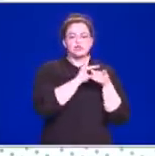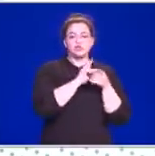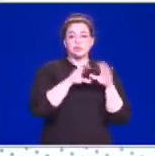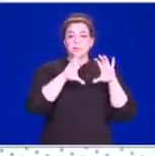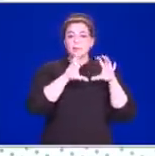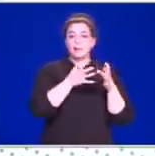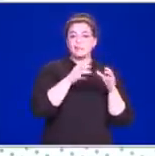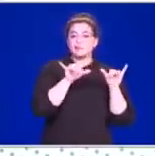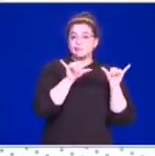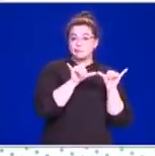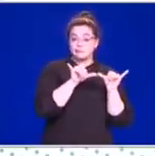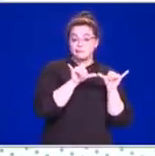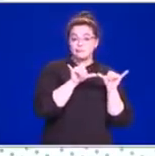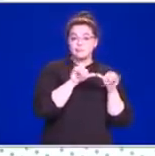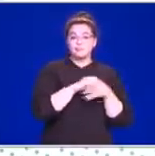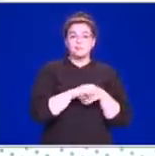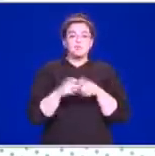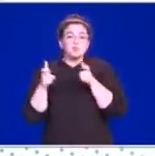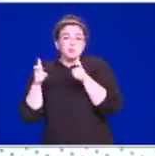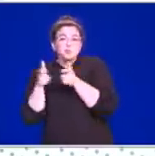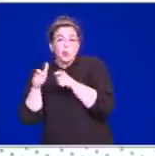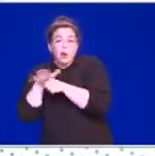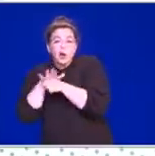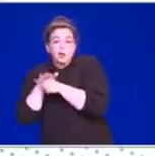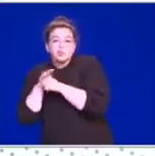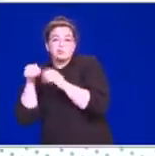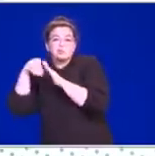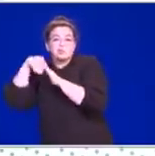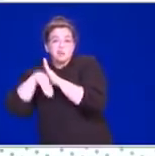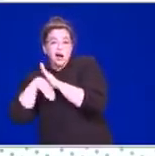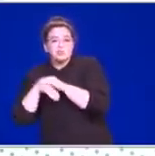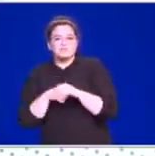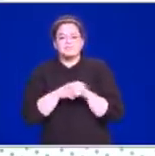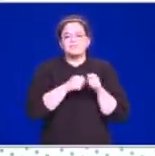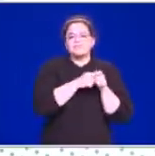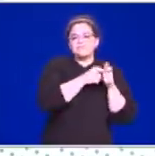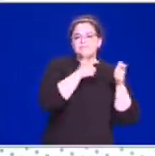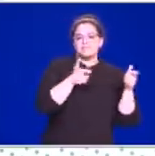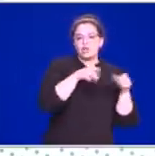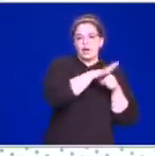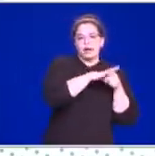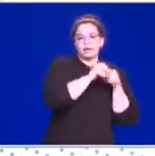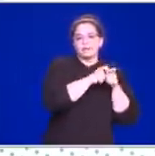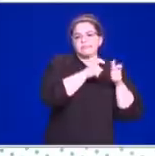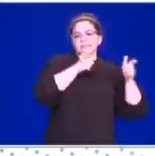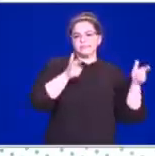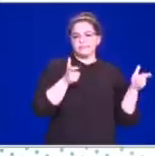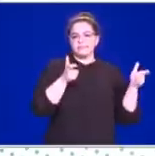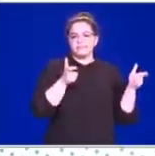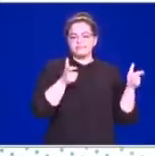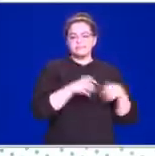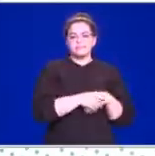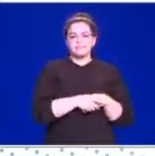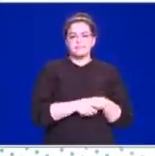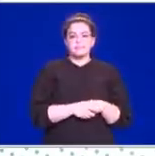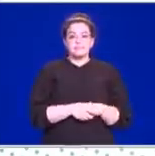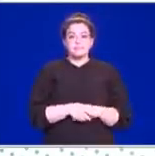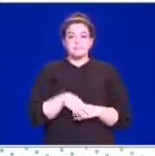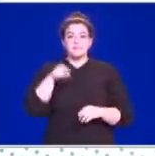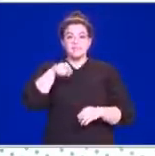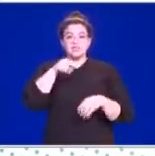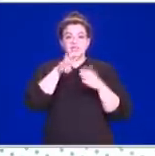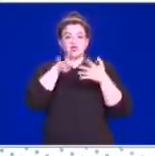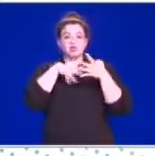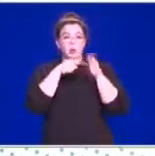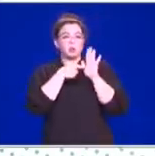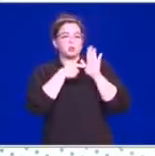population size, with small counties tending to lose population and more populous counties tending to gain people. This bar chart